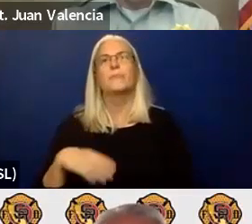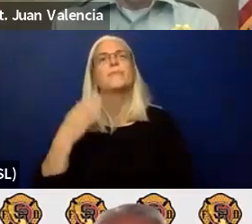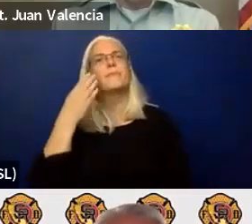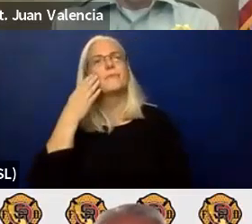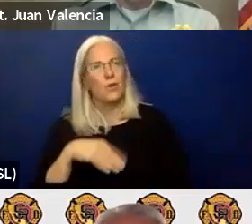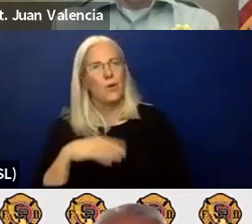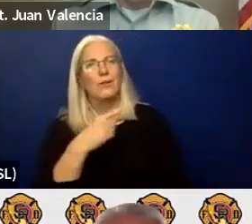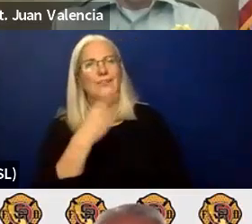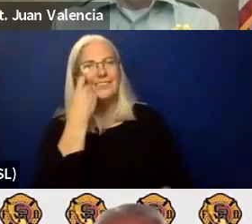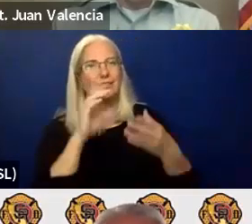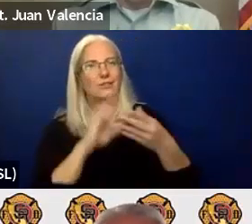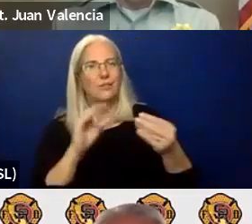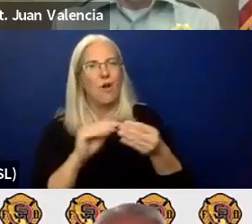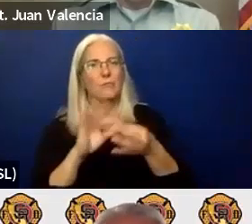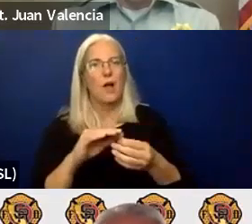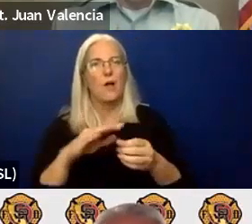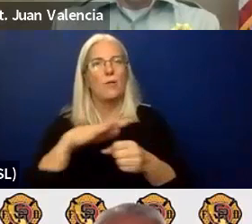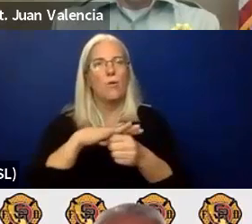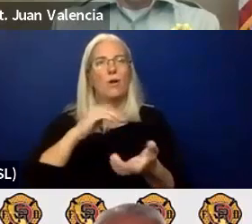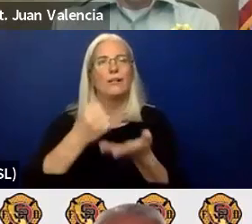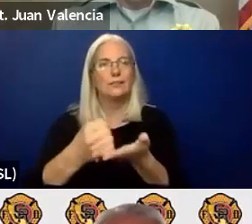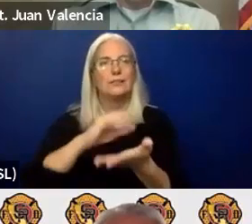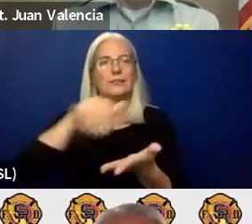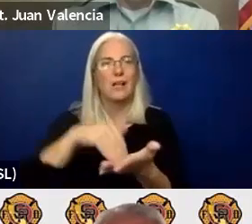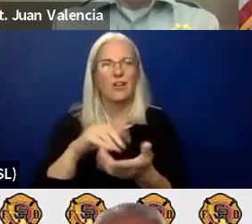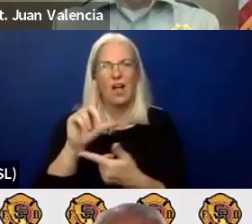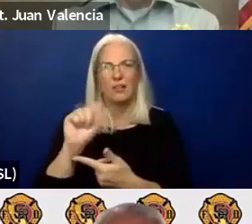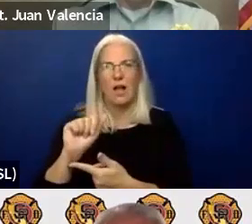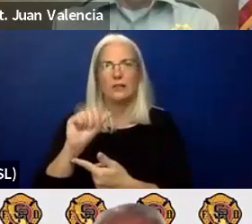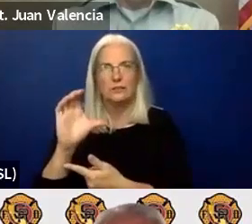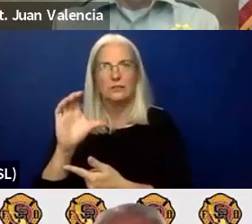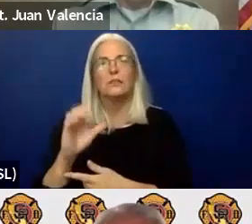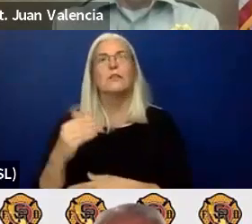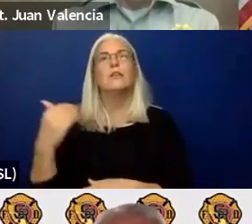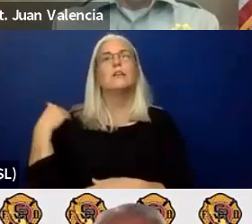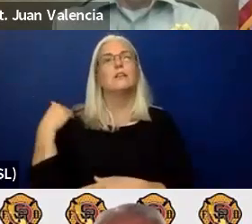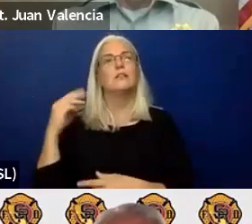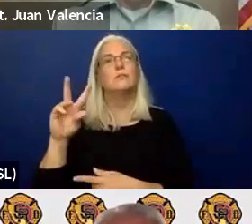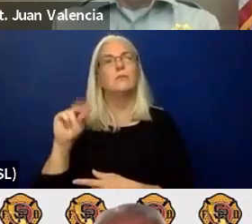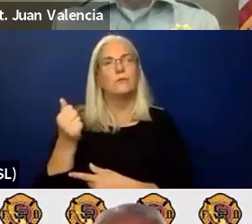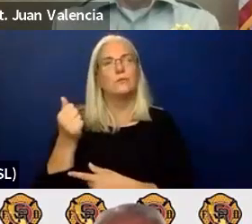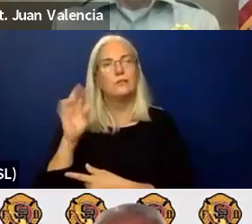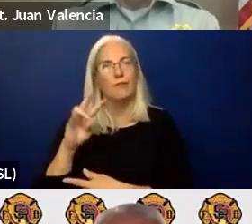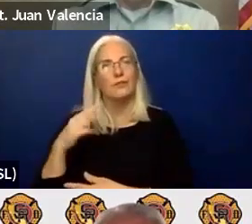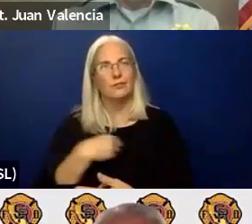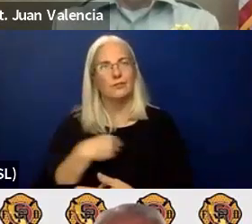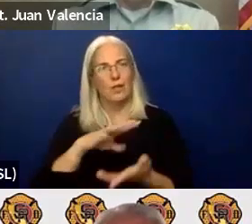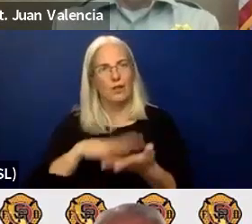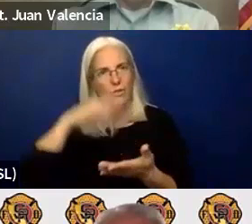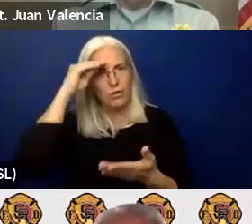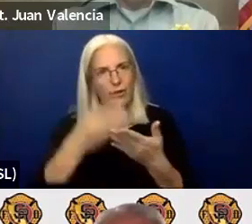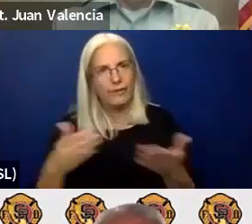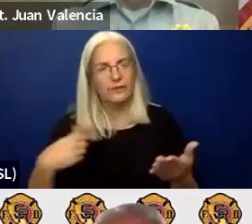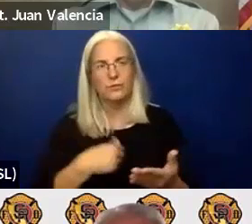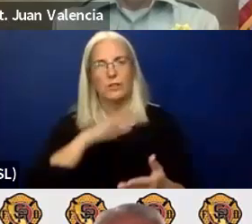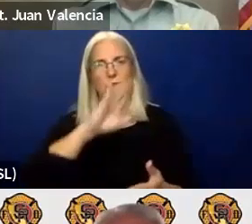we experienced in 2017 is that you learn things that you never knew that you will need in this road to recovery. So